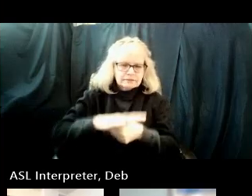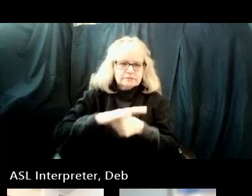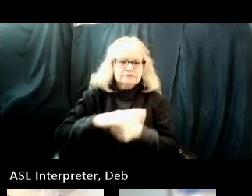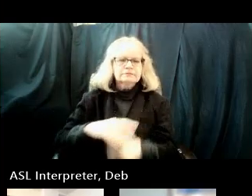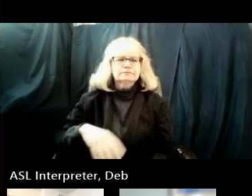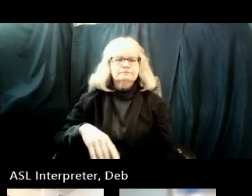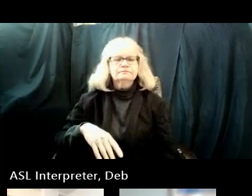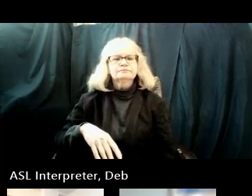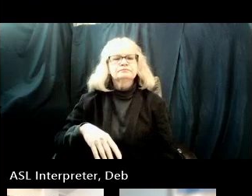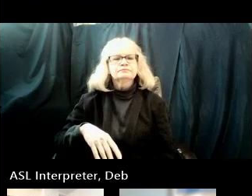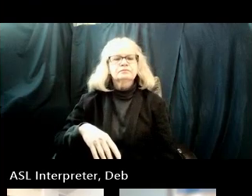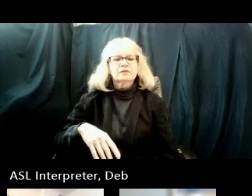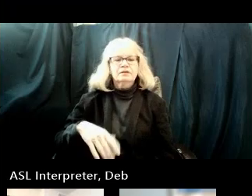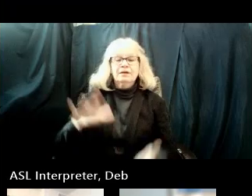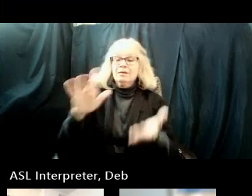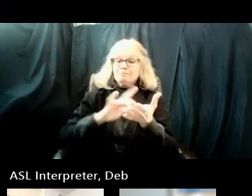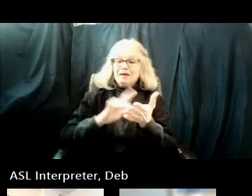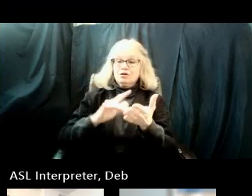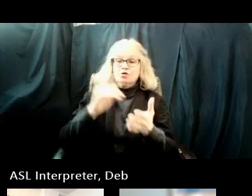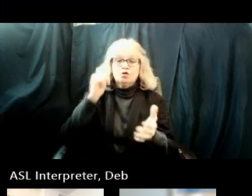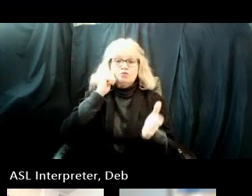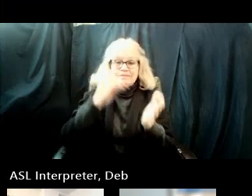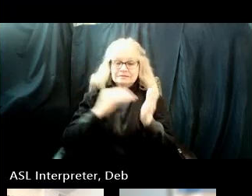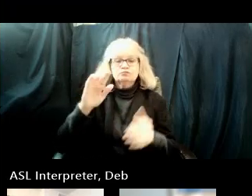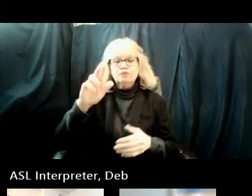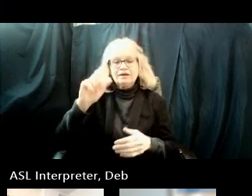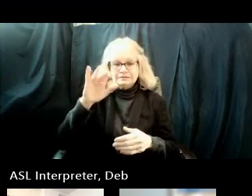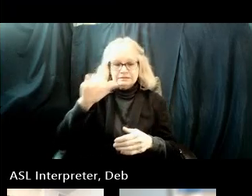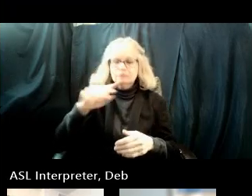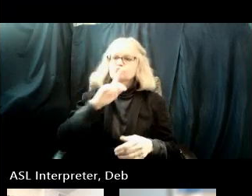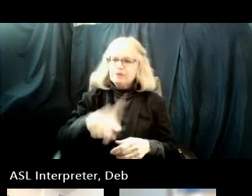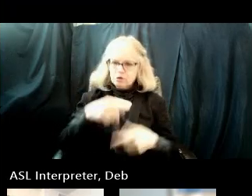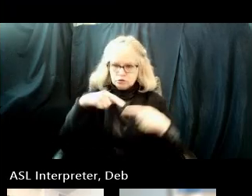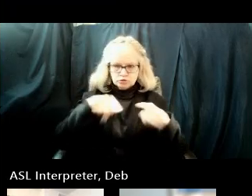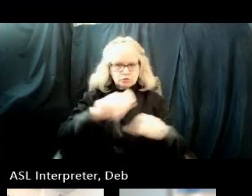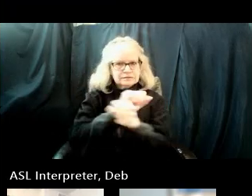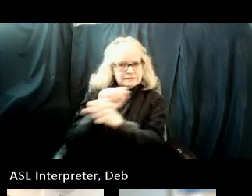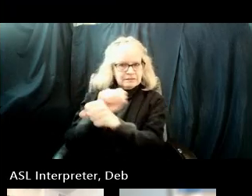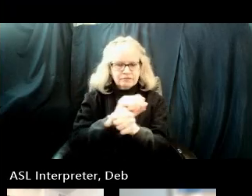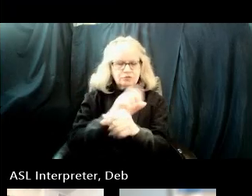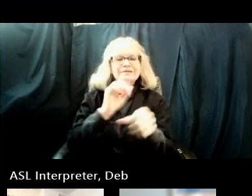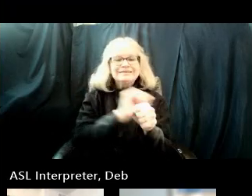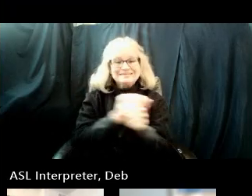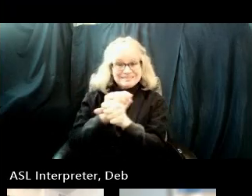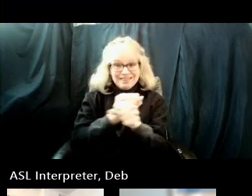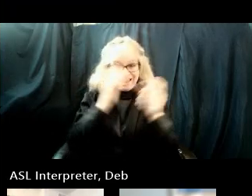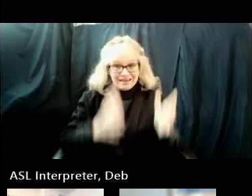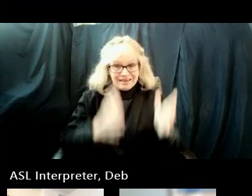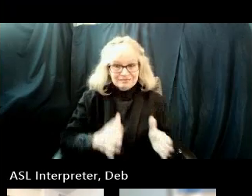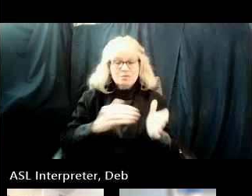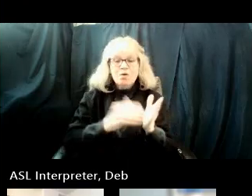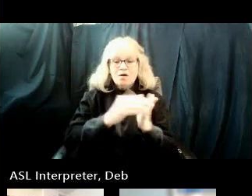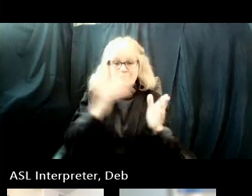Medical racism was real during slavery. Enslaved people were often used as the subjects in experimental, unregulated